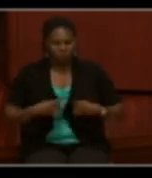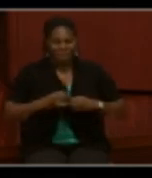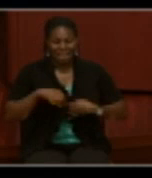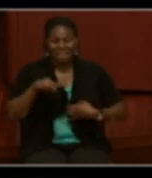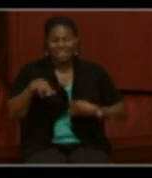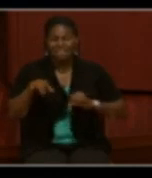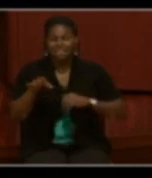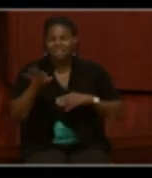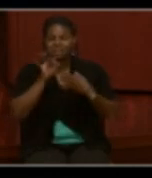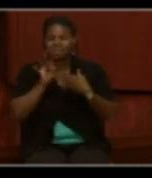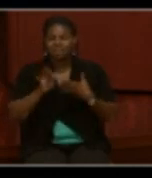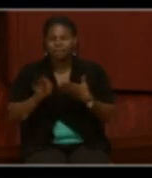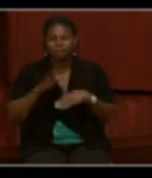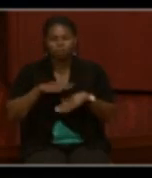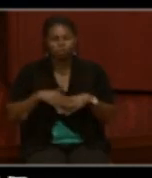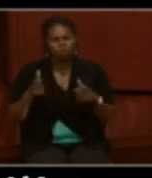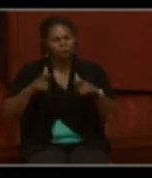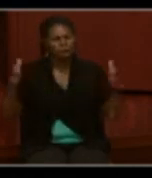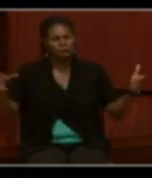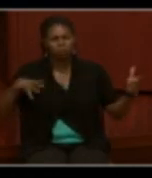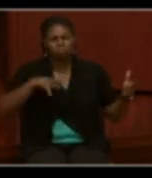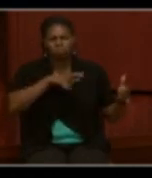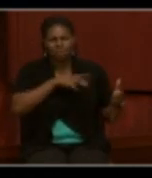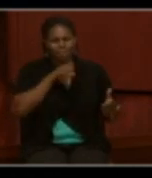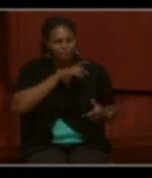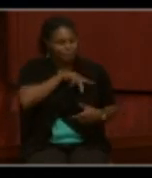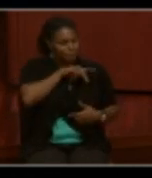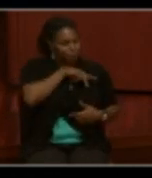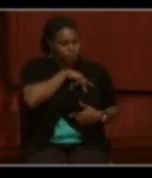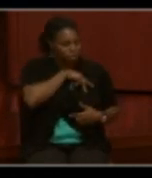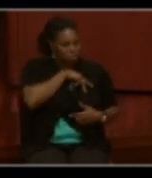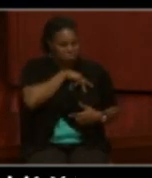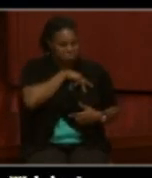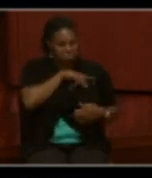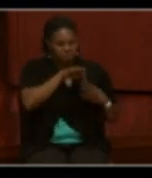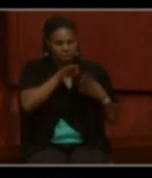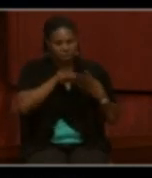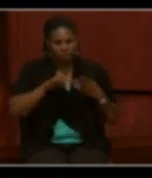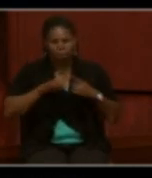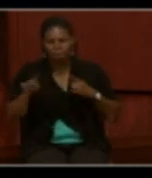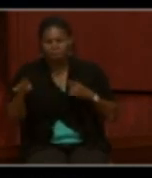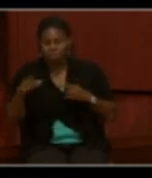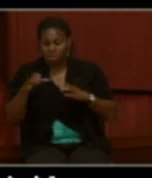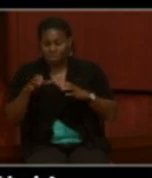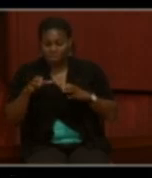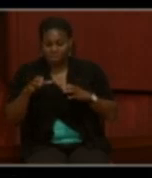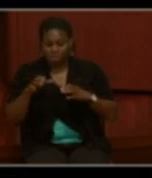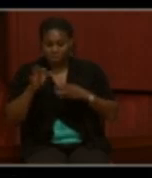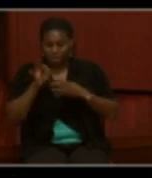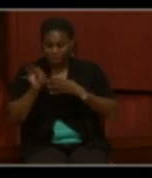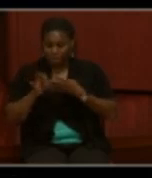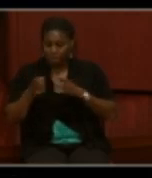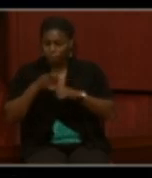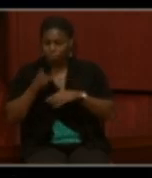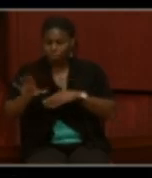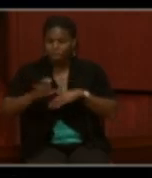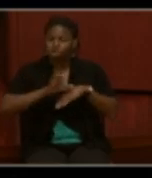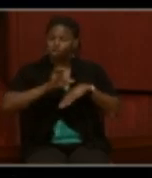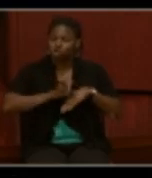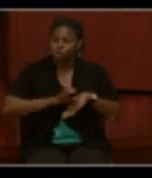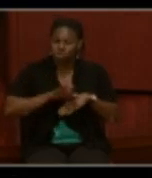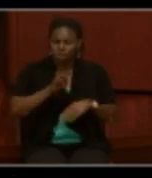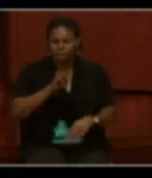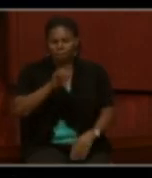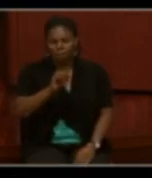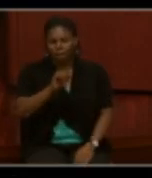made on the behalf of a larger committee. It was not a personal account. It was an account made on behalf of his church, which was Mount